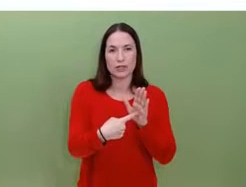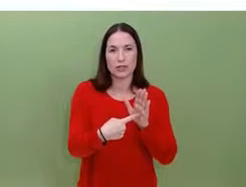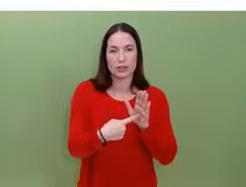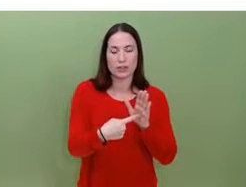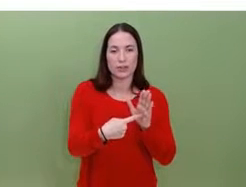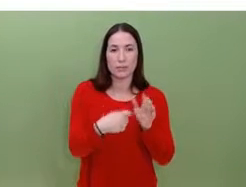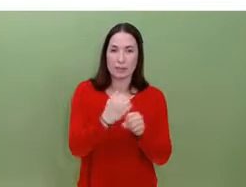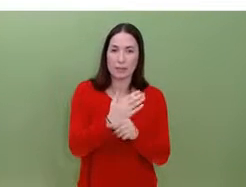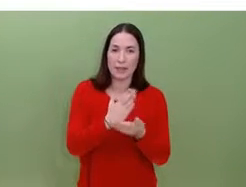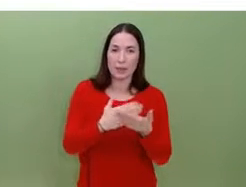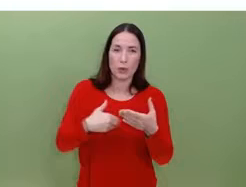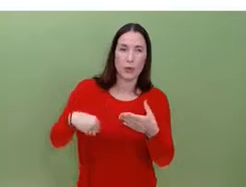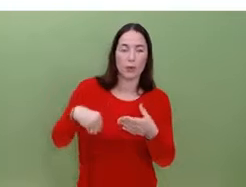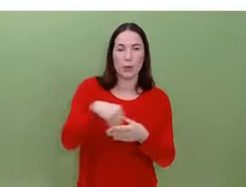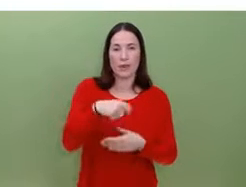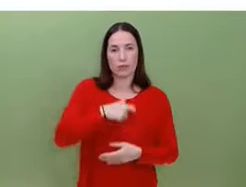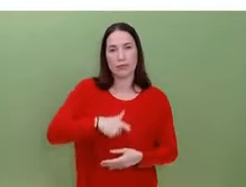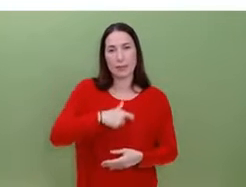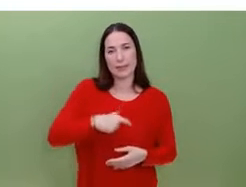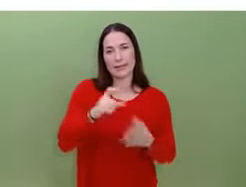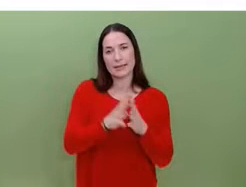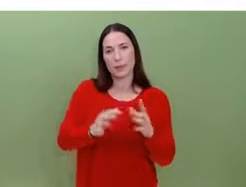the remit of the CWP role.